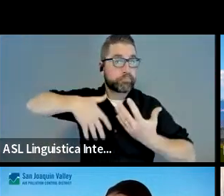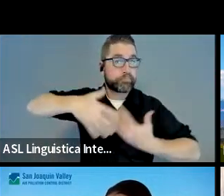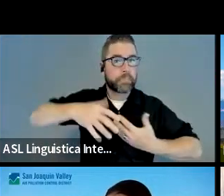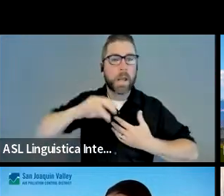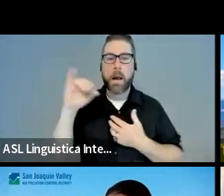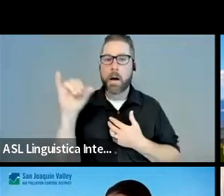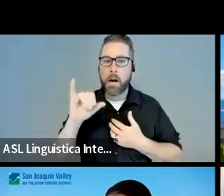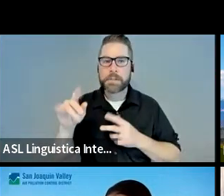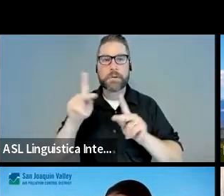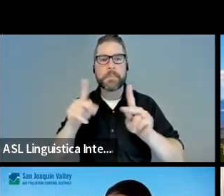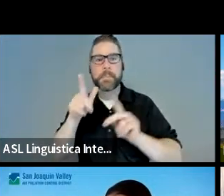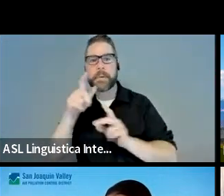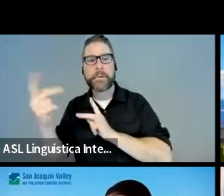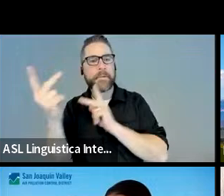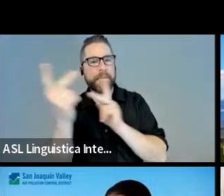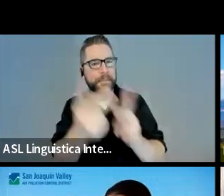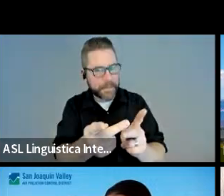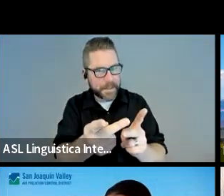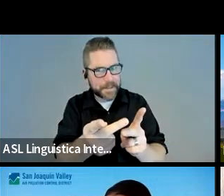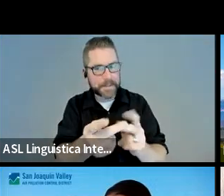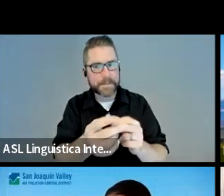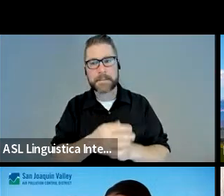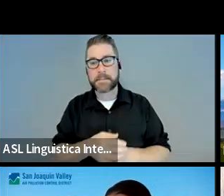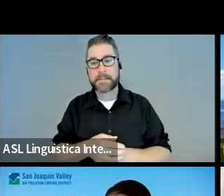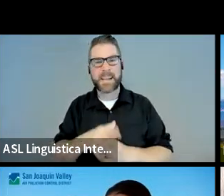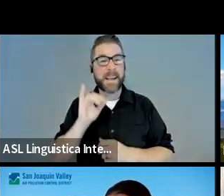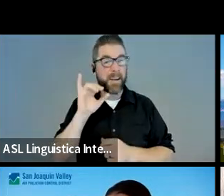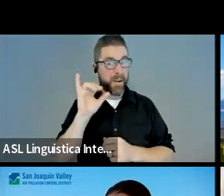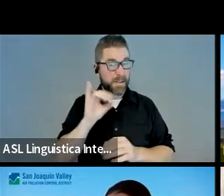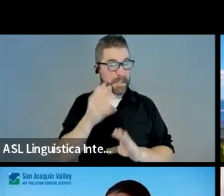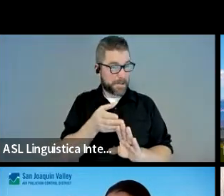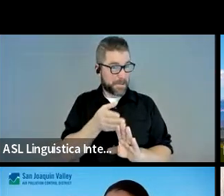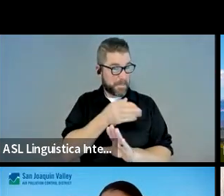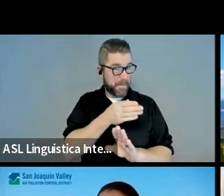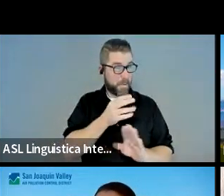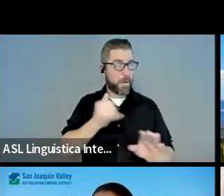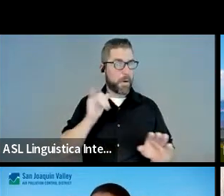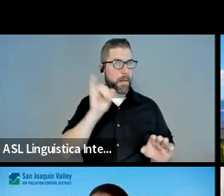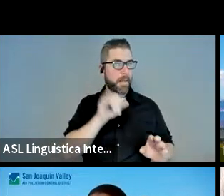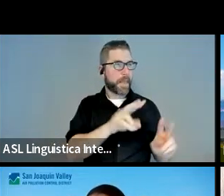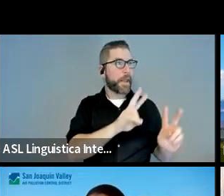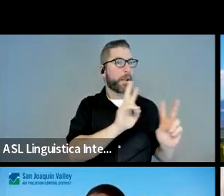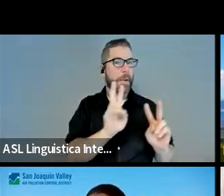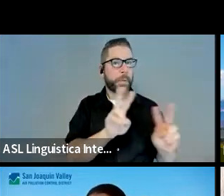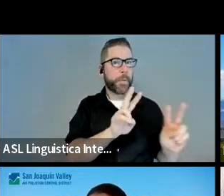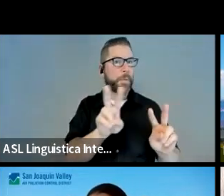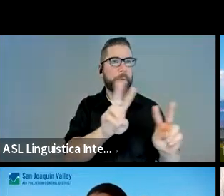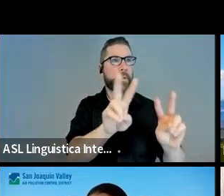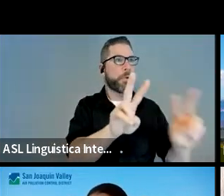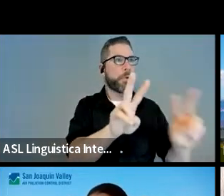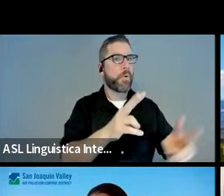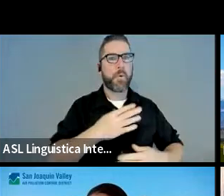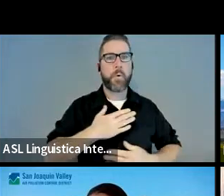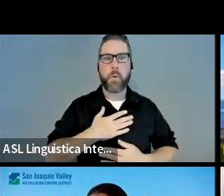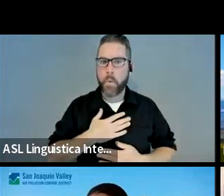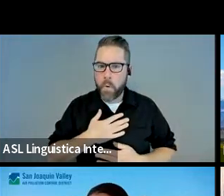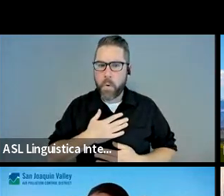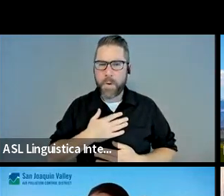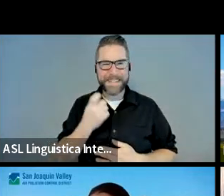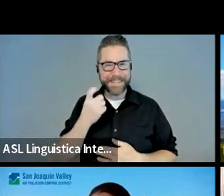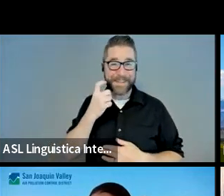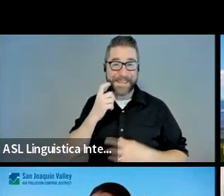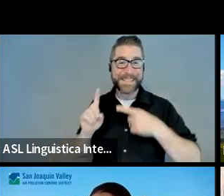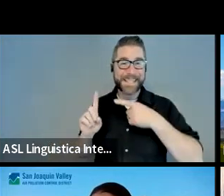so grateful to just kind of put in perspective a lot of the discussions we've had over the past 4 years, as Douglas reminded us earlier on the